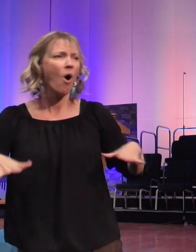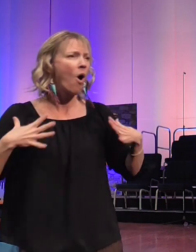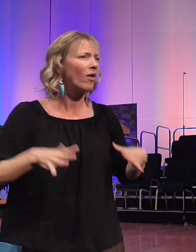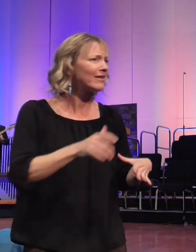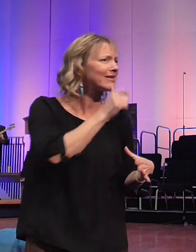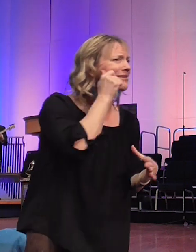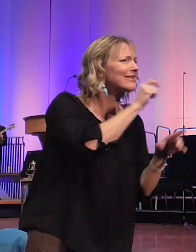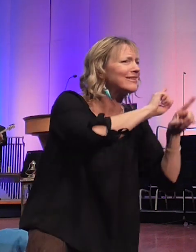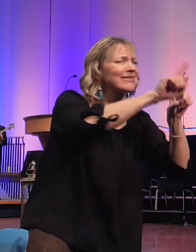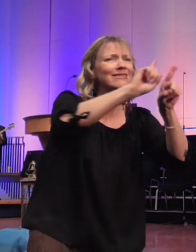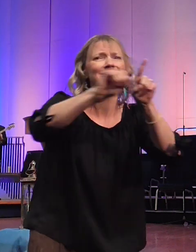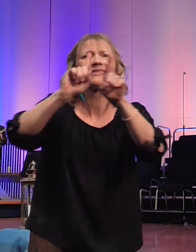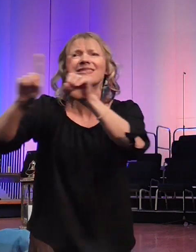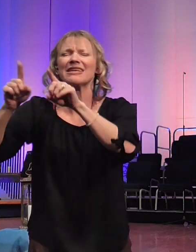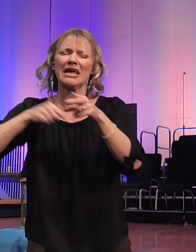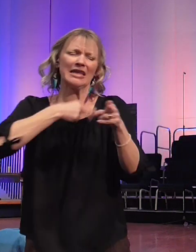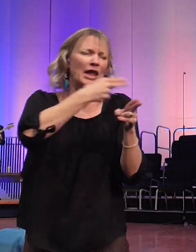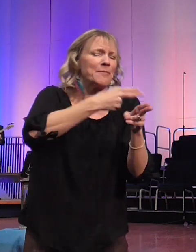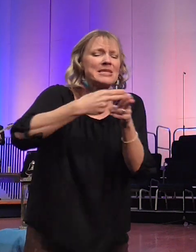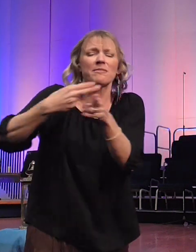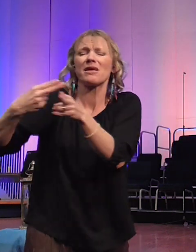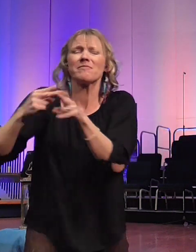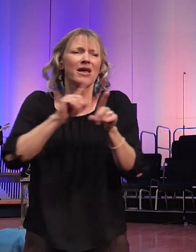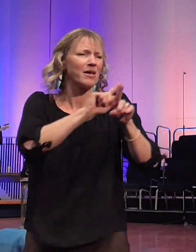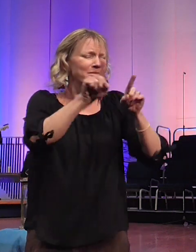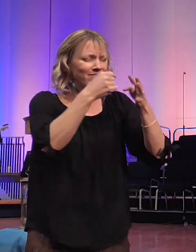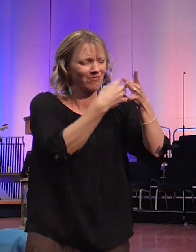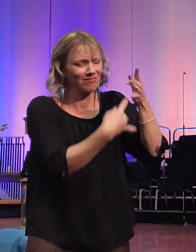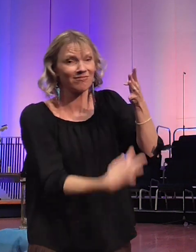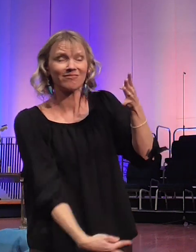colors, different names.